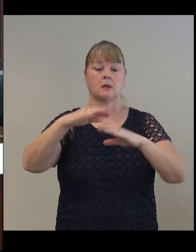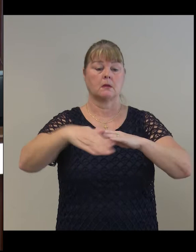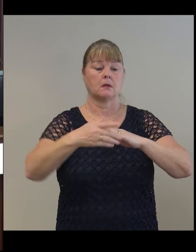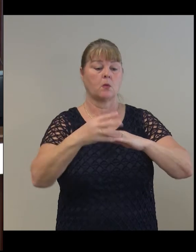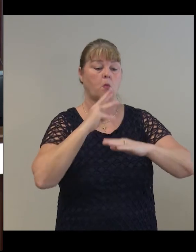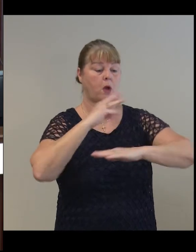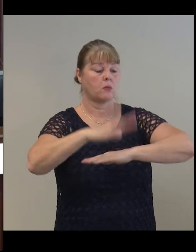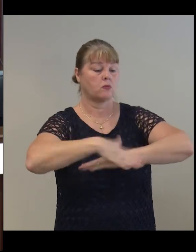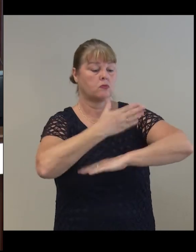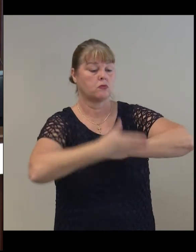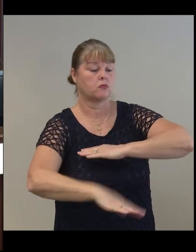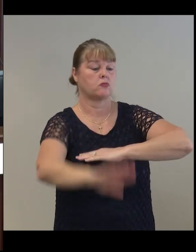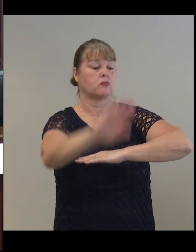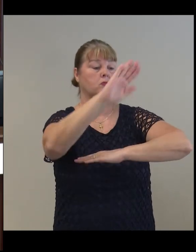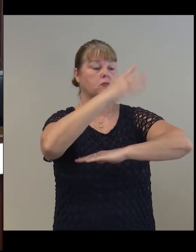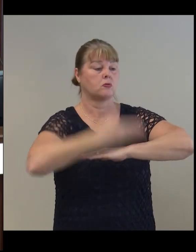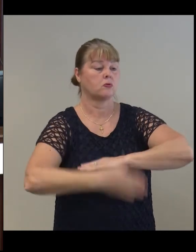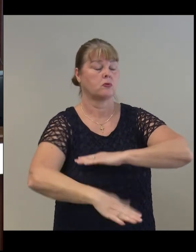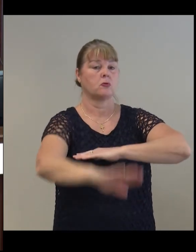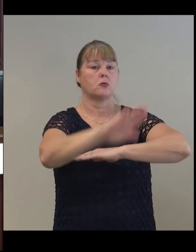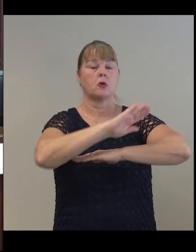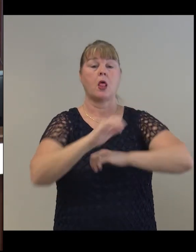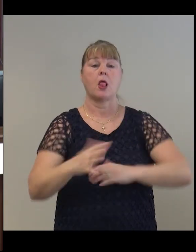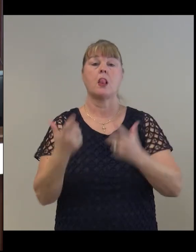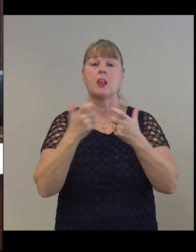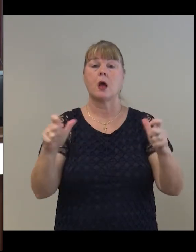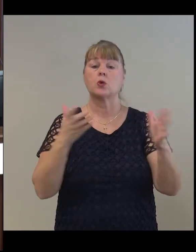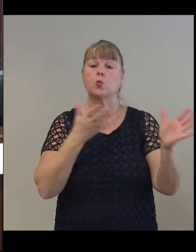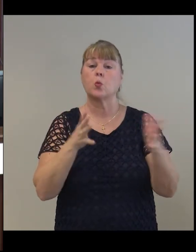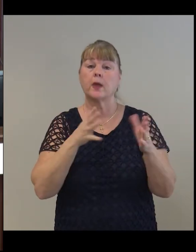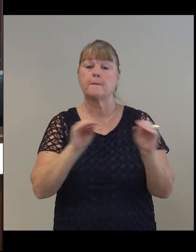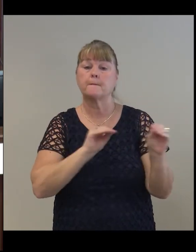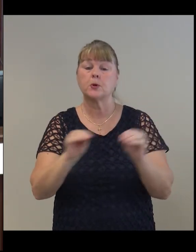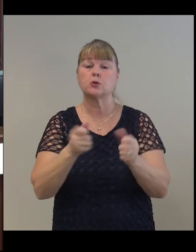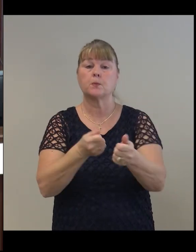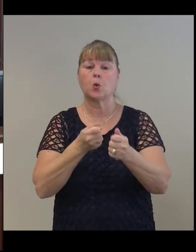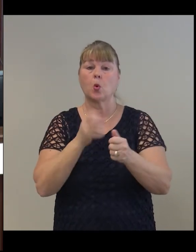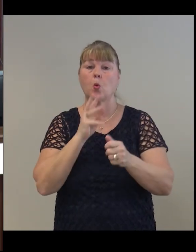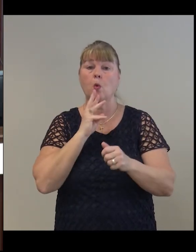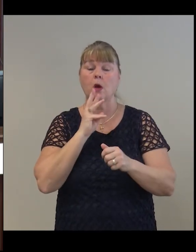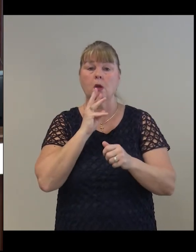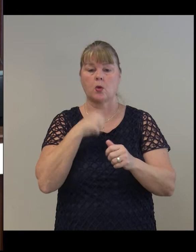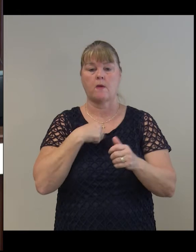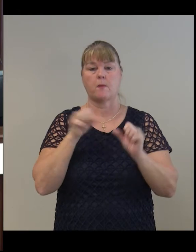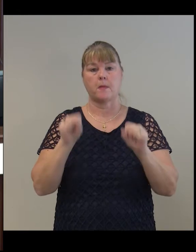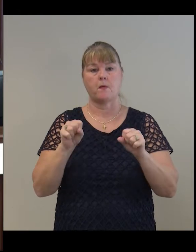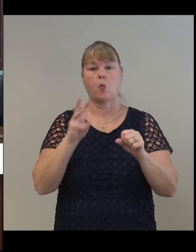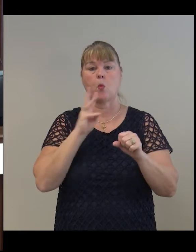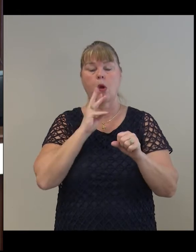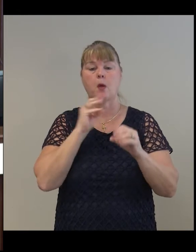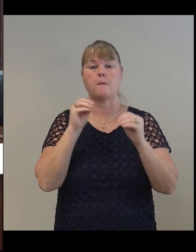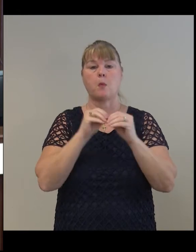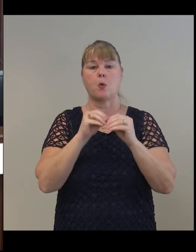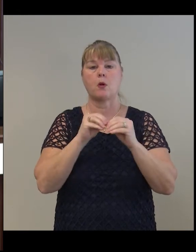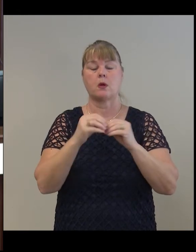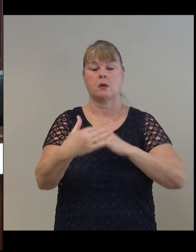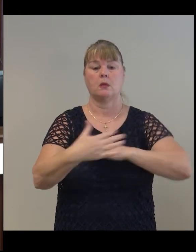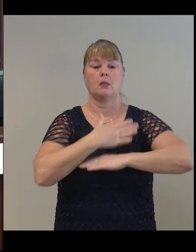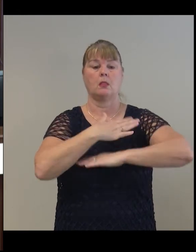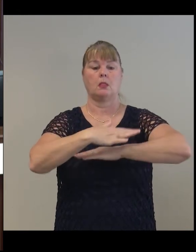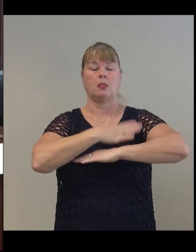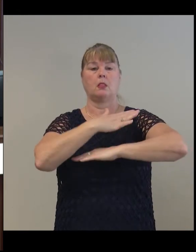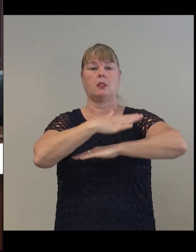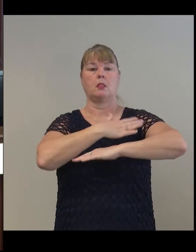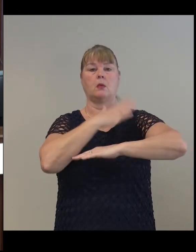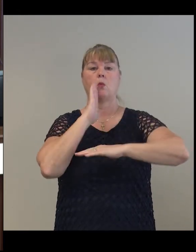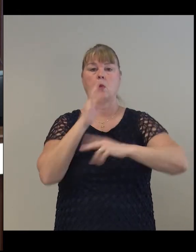the potential for that water to be pushed further and further inland. So the storm intensity plays a huge role. The higher